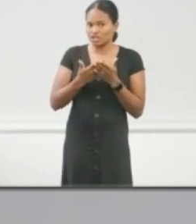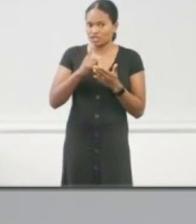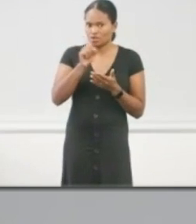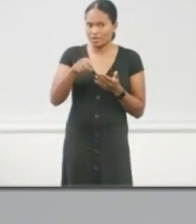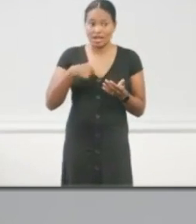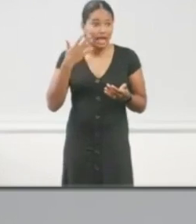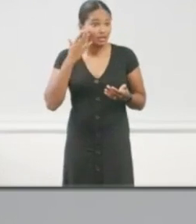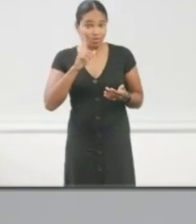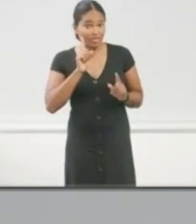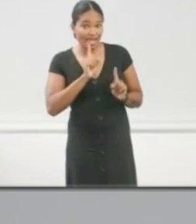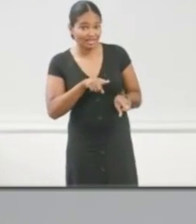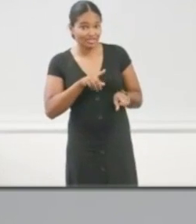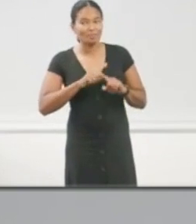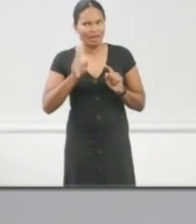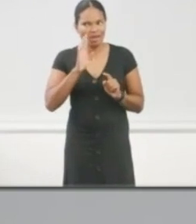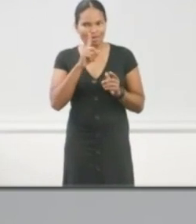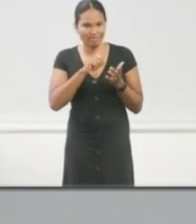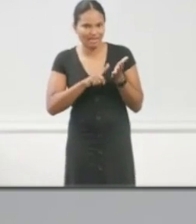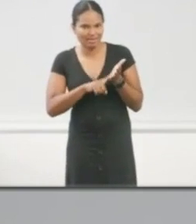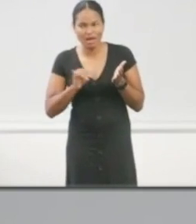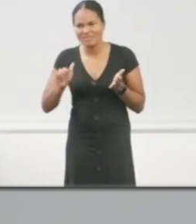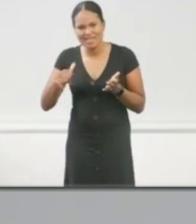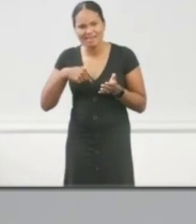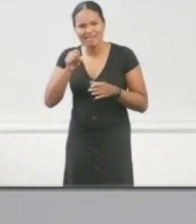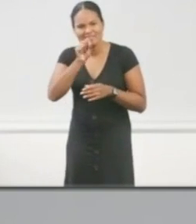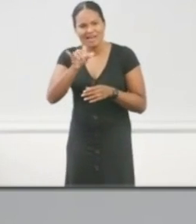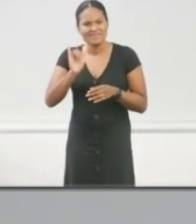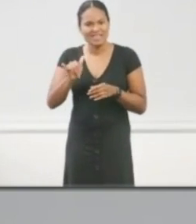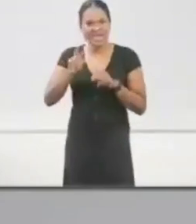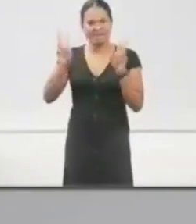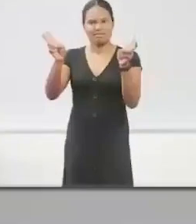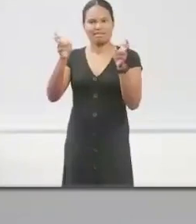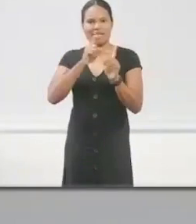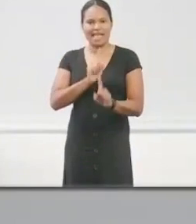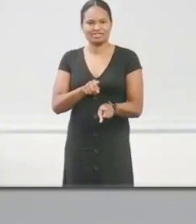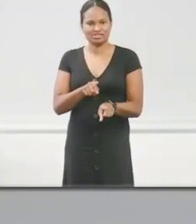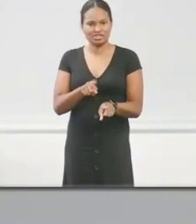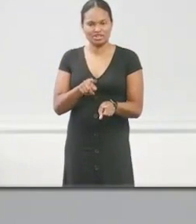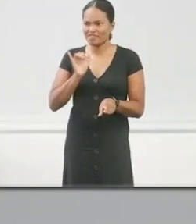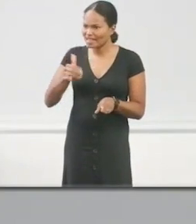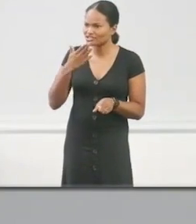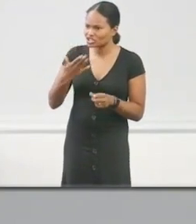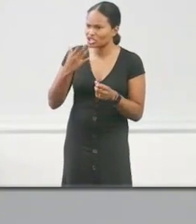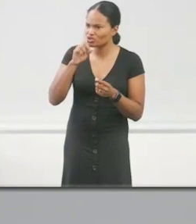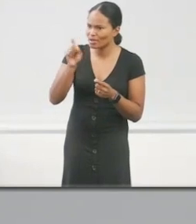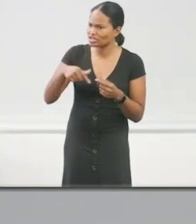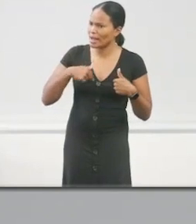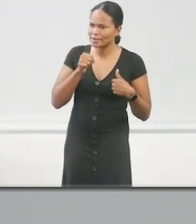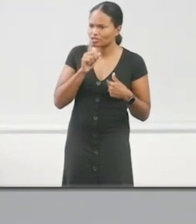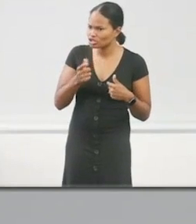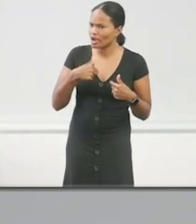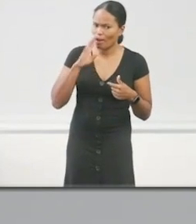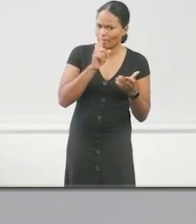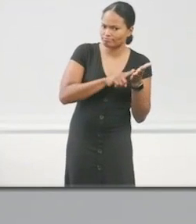answer to it, but I'm going to find out, and I'll circle back with you on that. So same thing. Keep an awareness in the media,